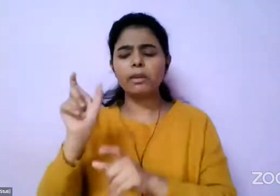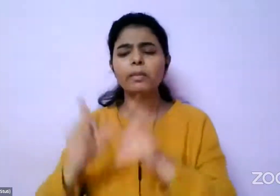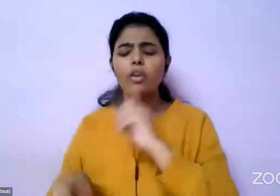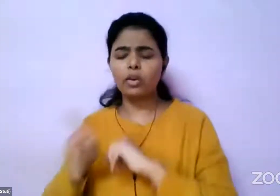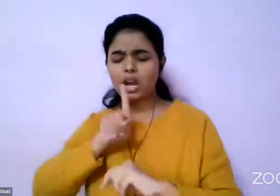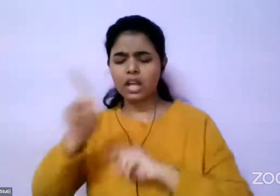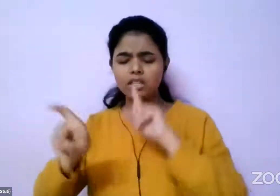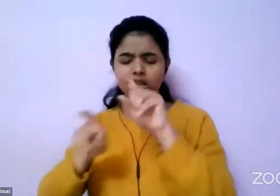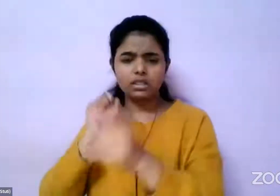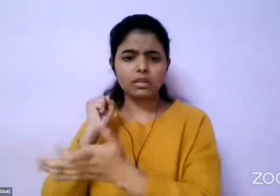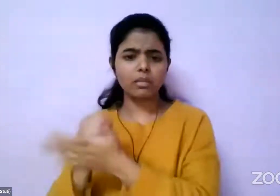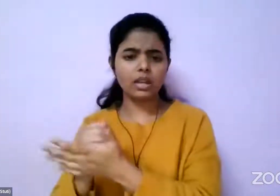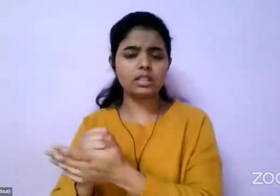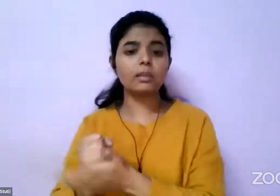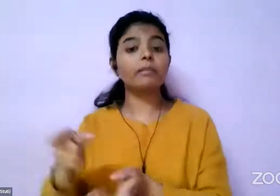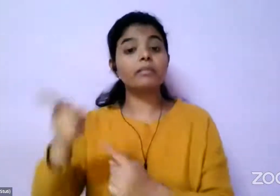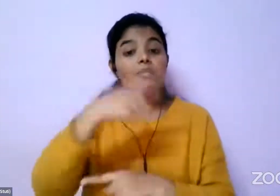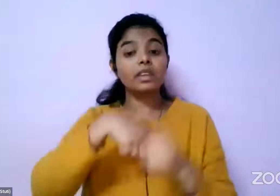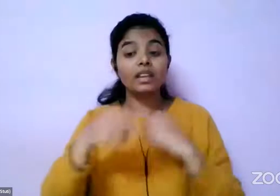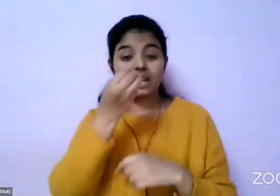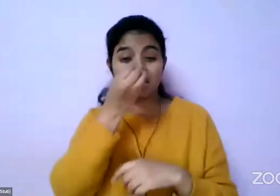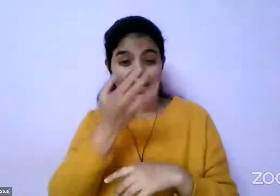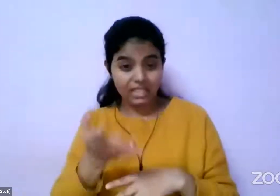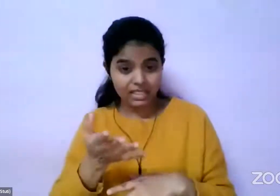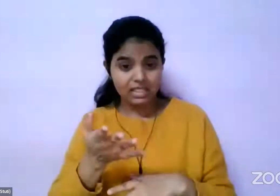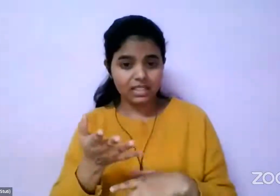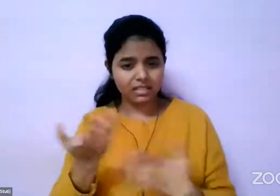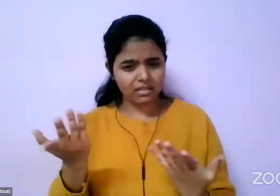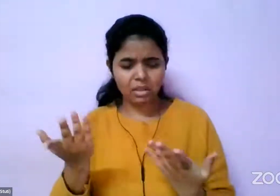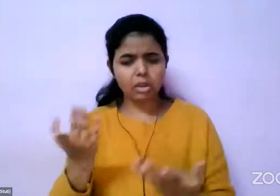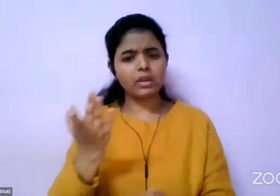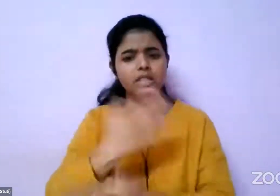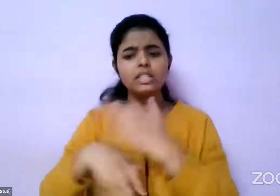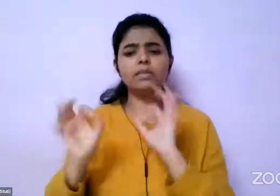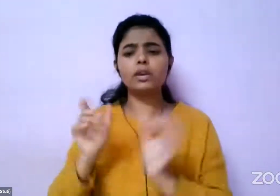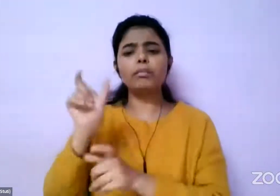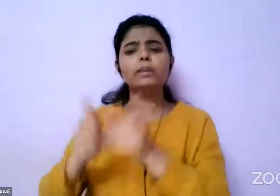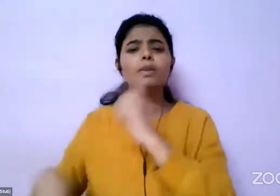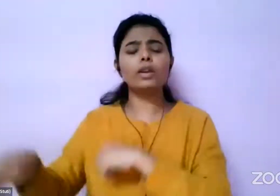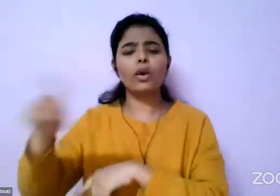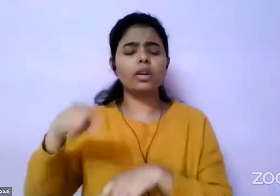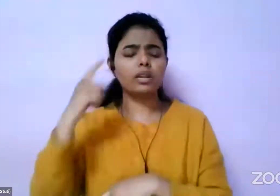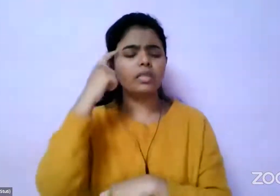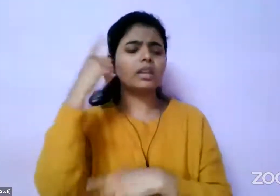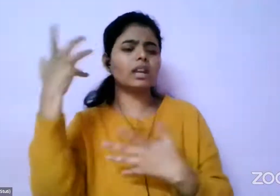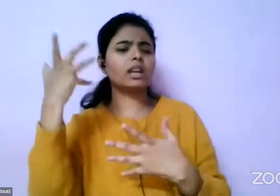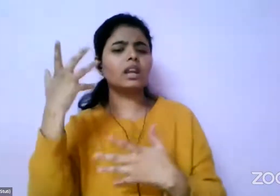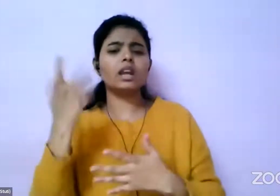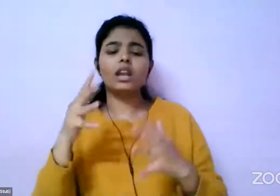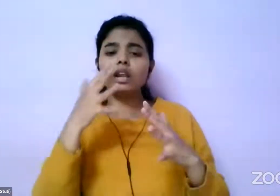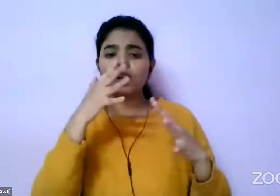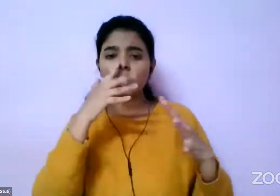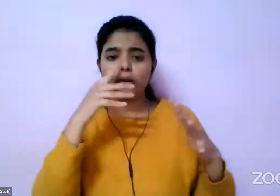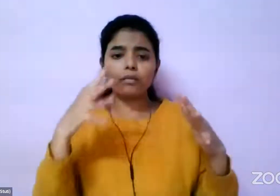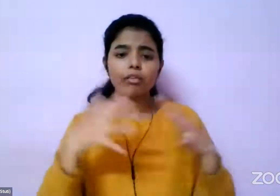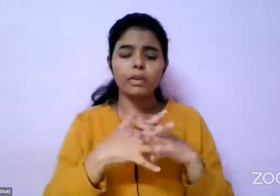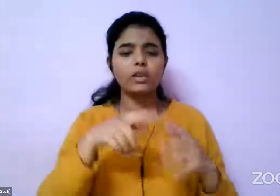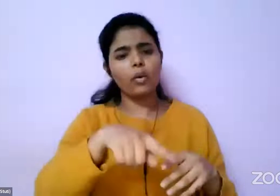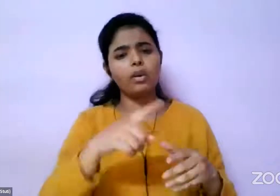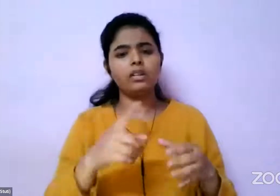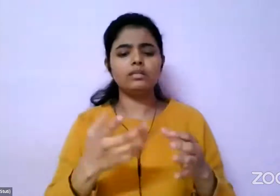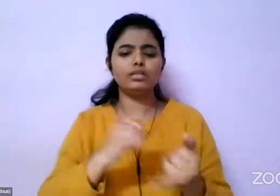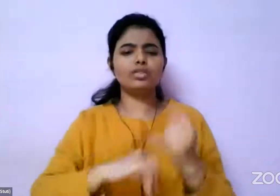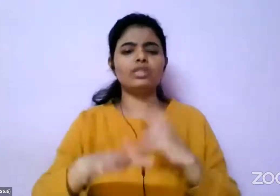how easy it is to think for a normative that women can be easily ostracized or excluded from the